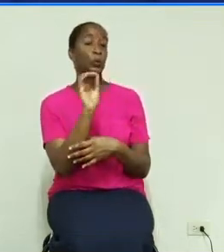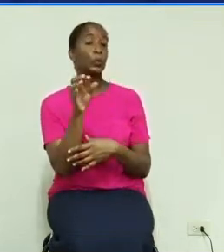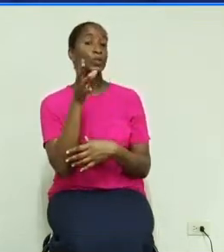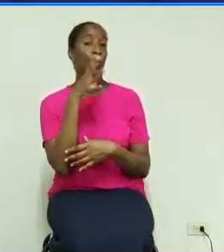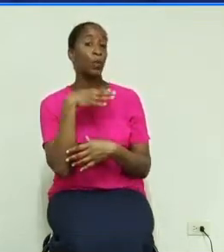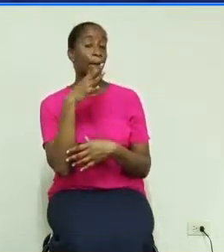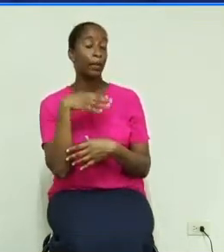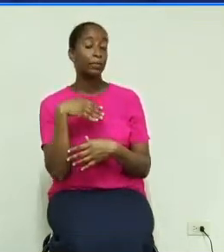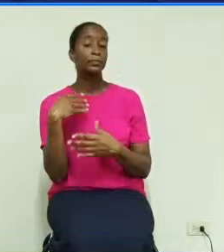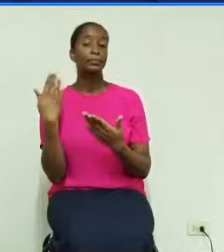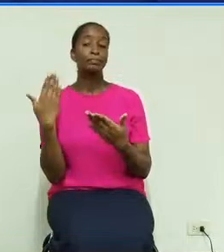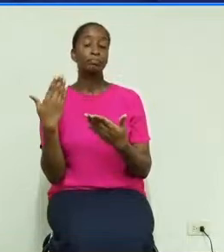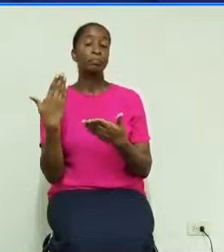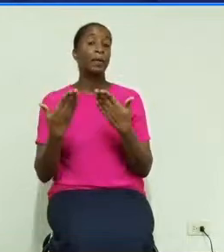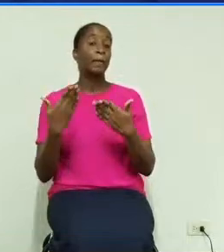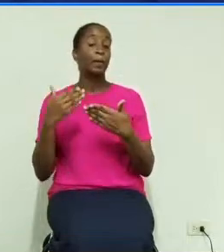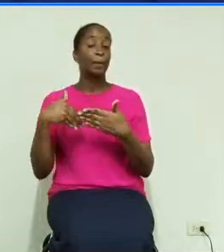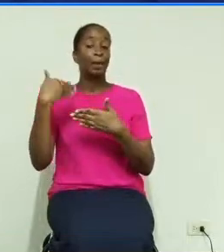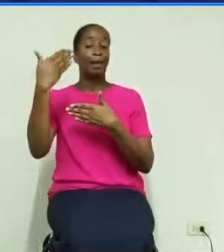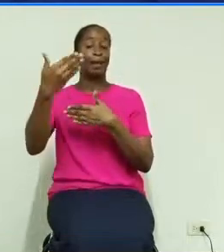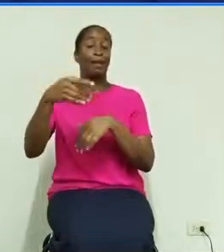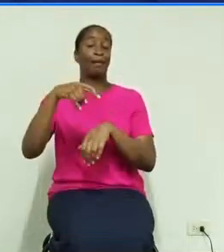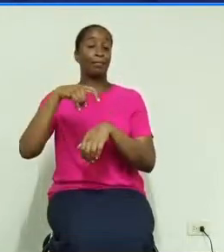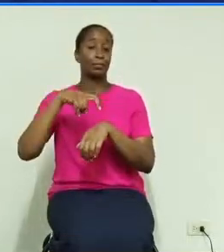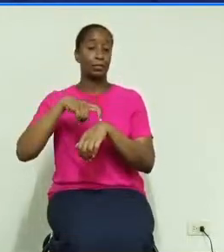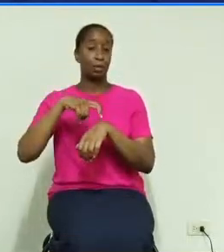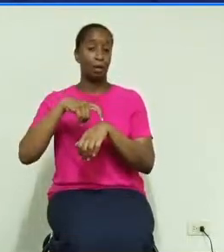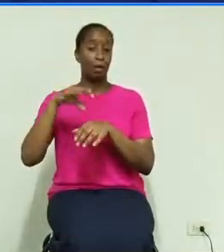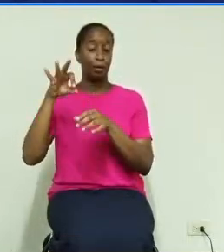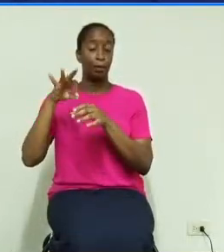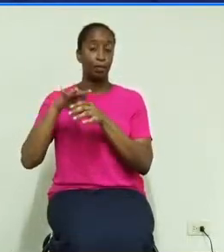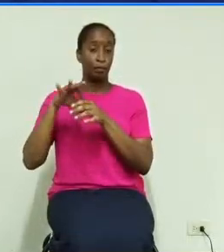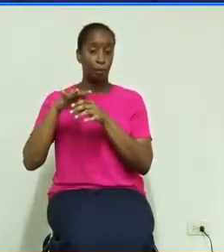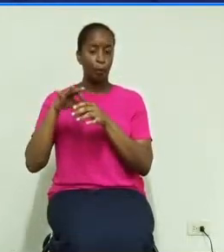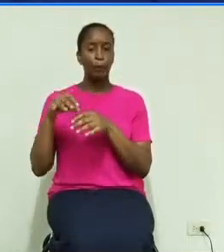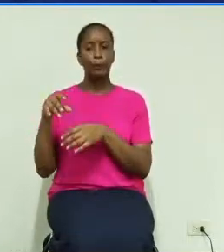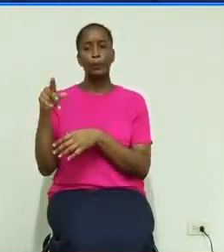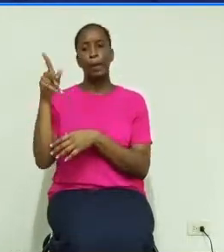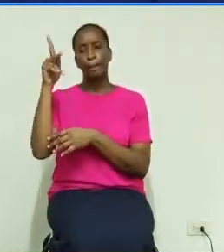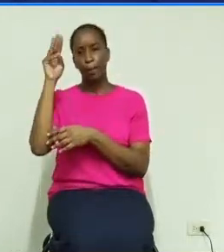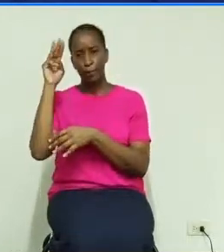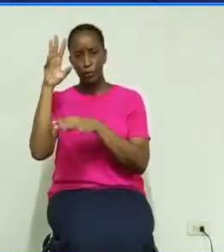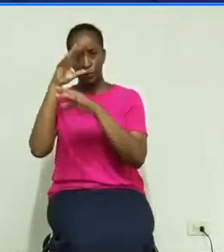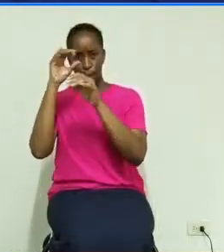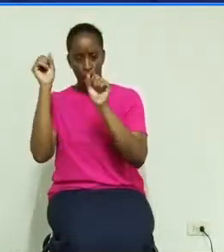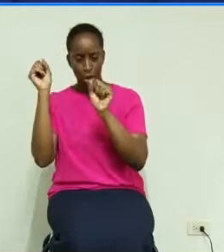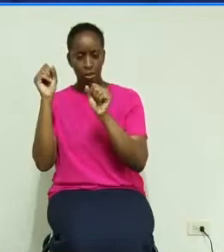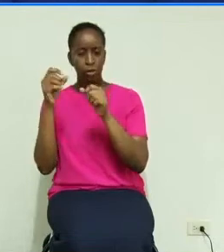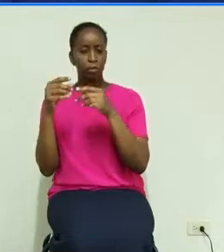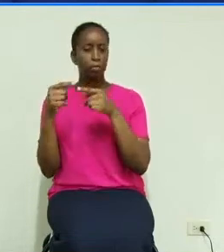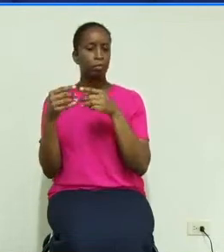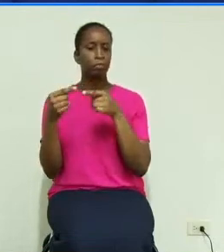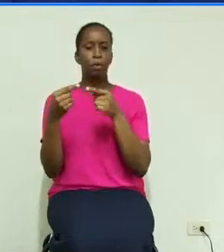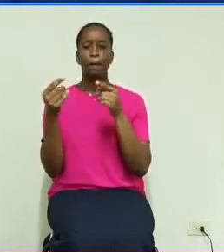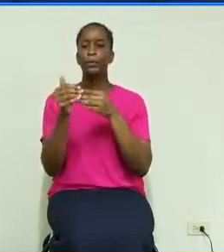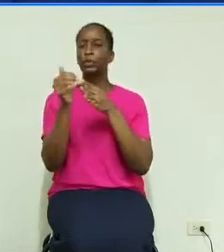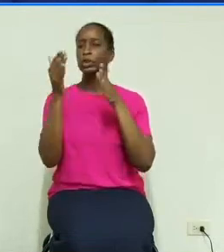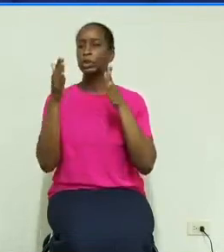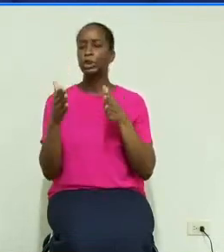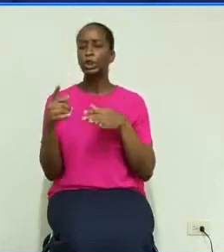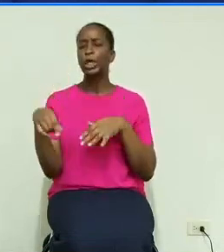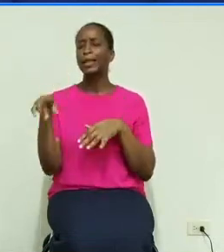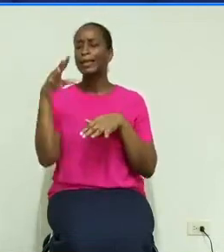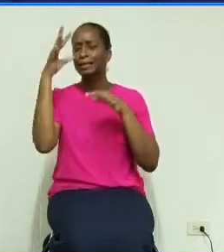but we're leaving it to chance, right? So that is why I'm saying that how do we consciously put things